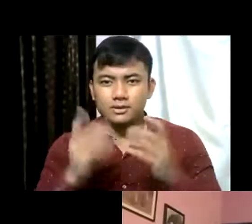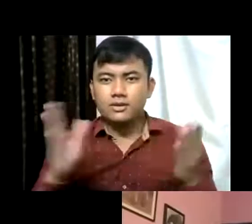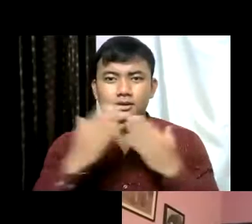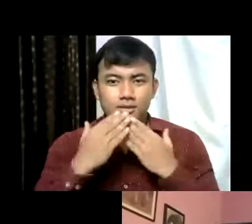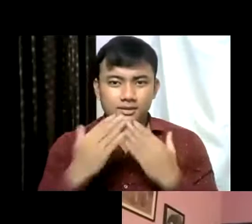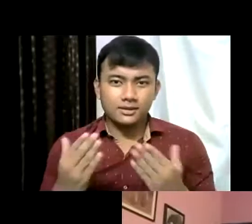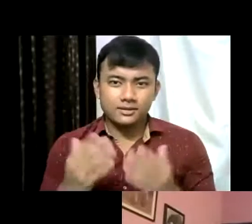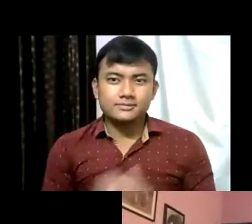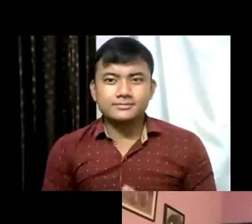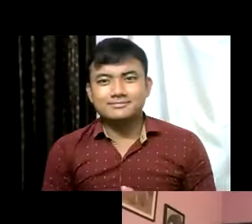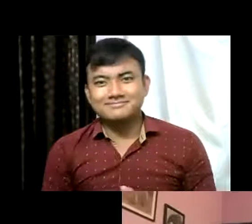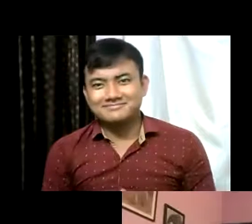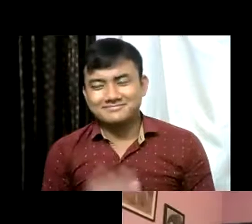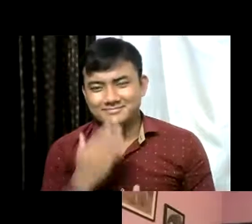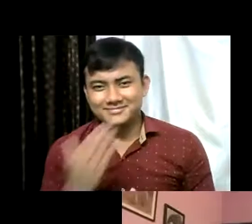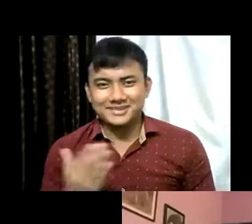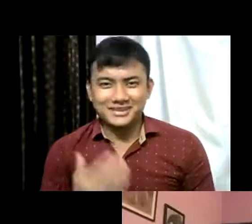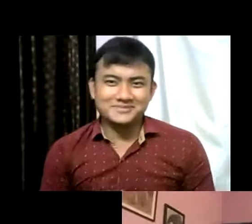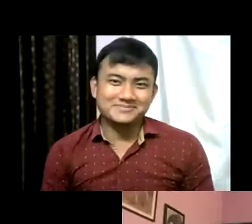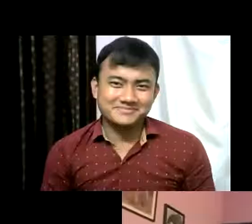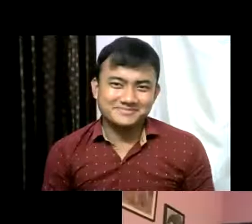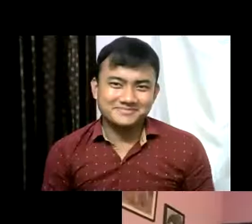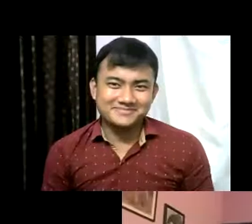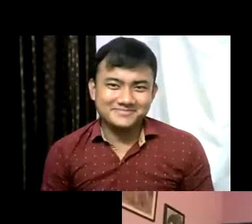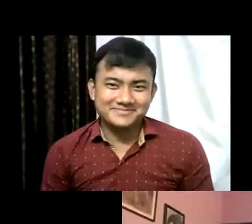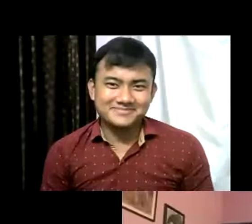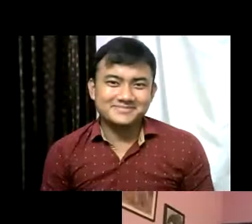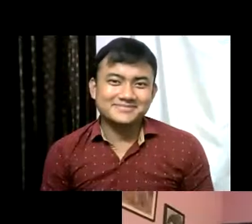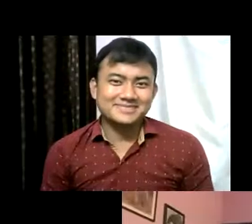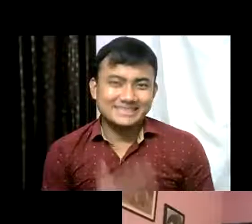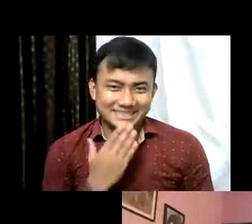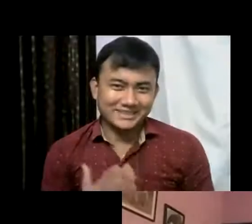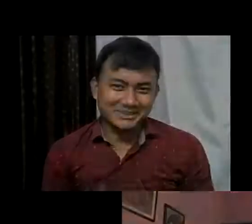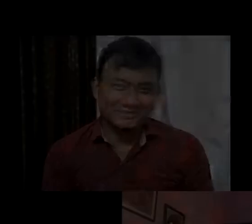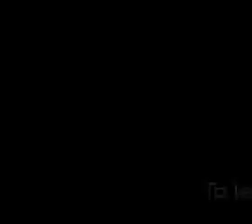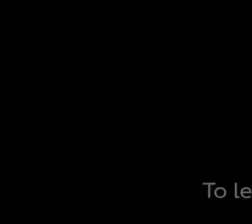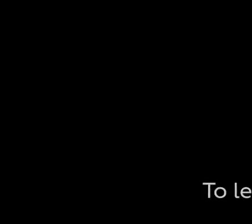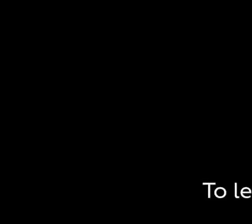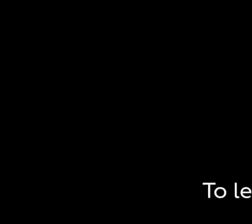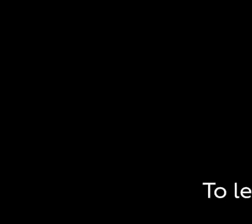much, Anand, for your efforts. Thank you. Thank you, Anand, as always.